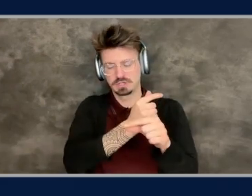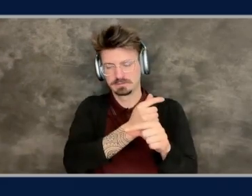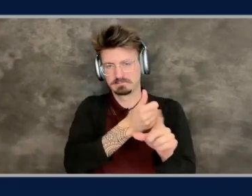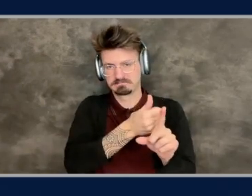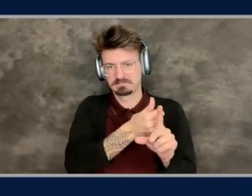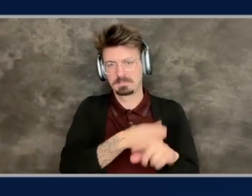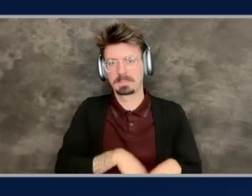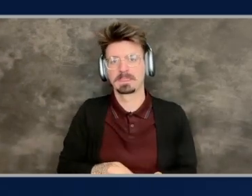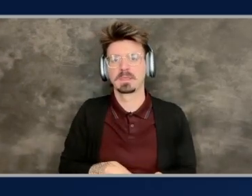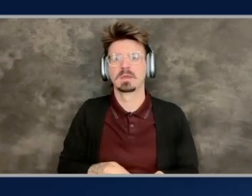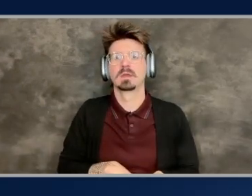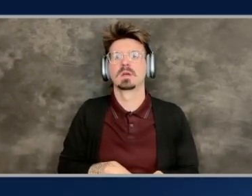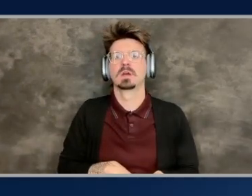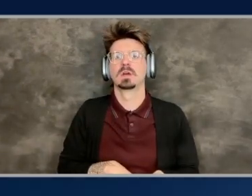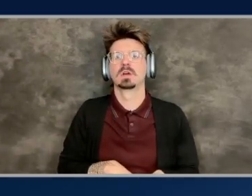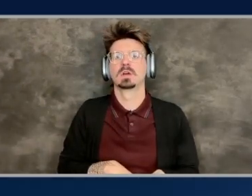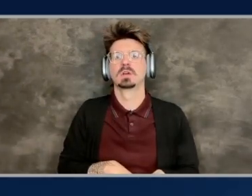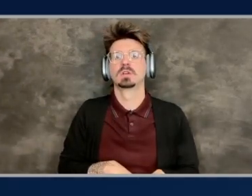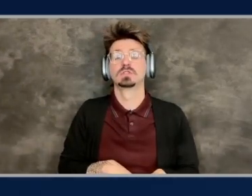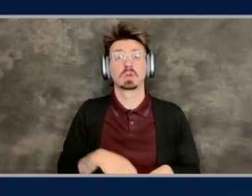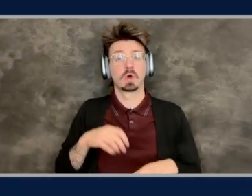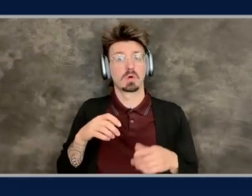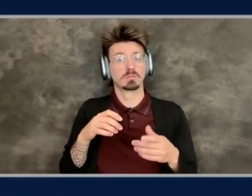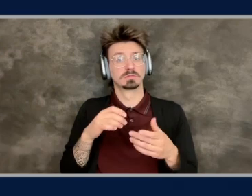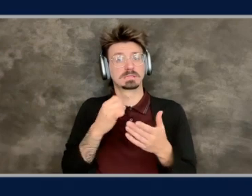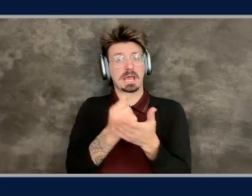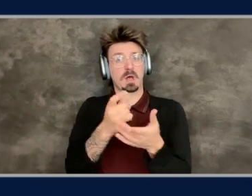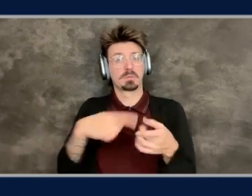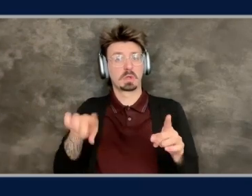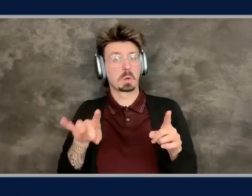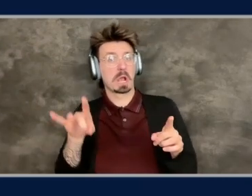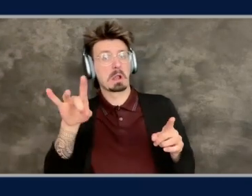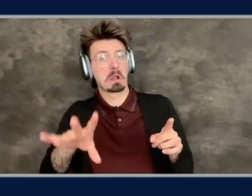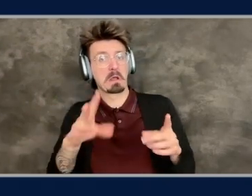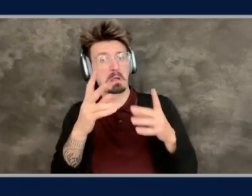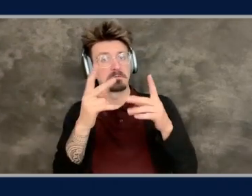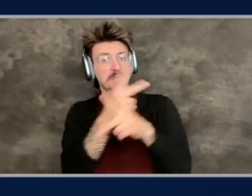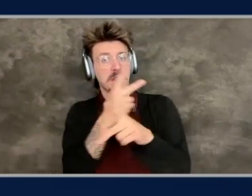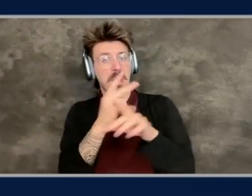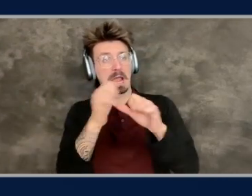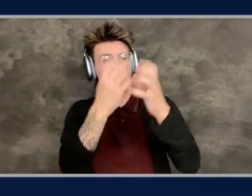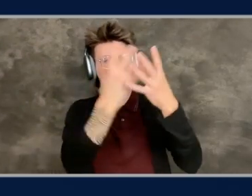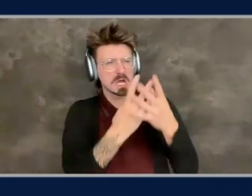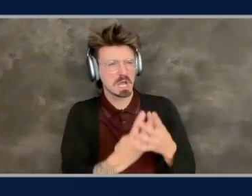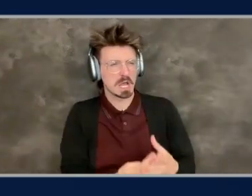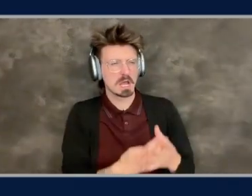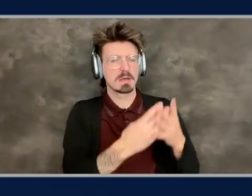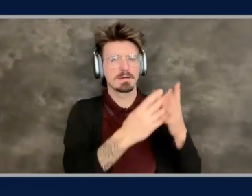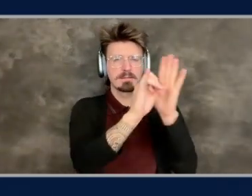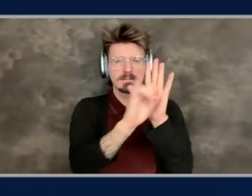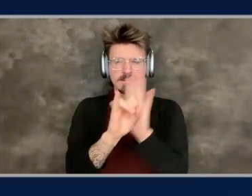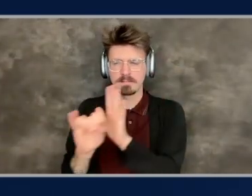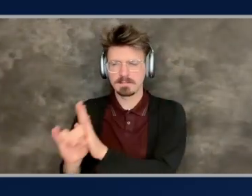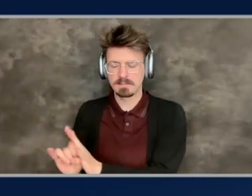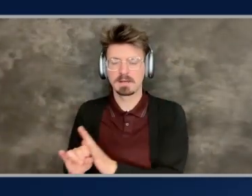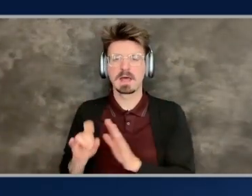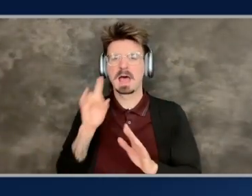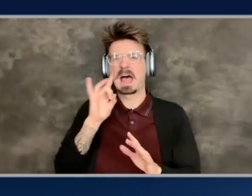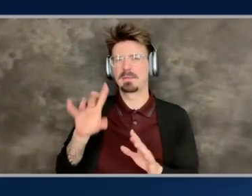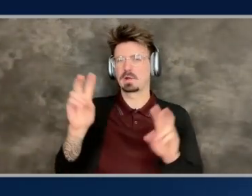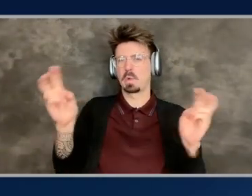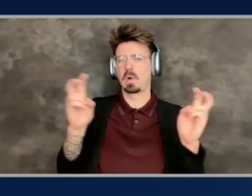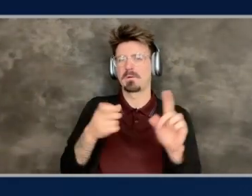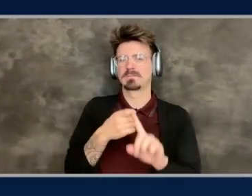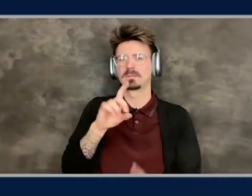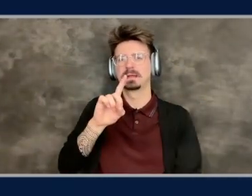you can find out instances in Dakota, I will also just give a plug for Graviton, as Dave Brown, one of the VP